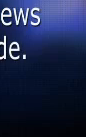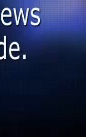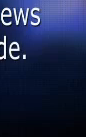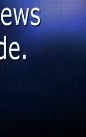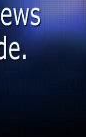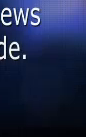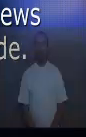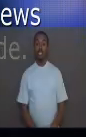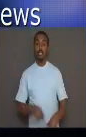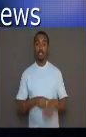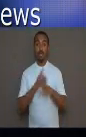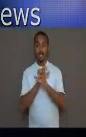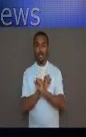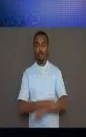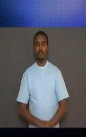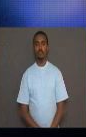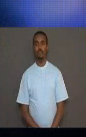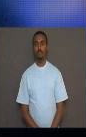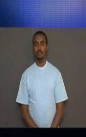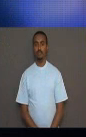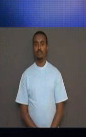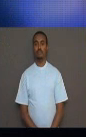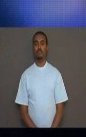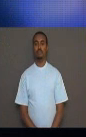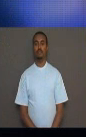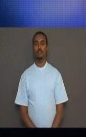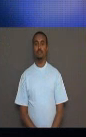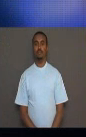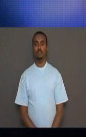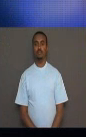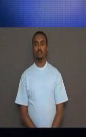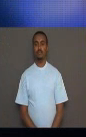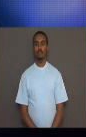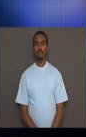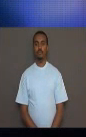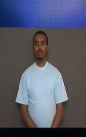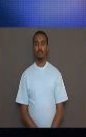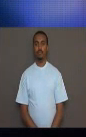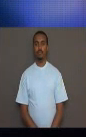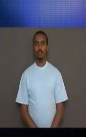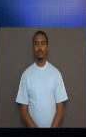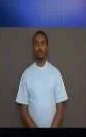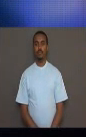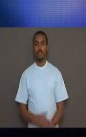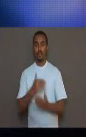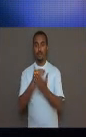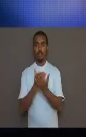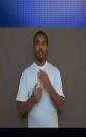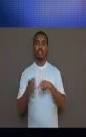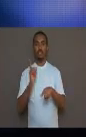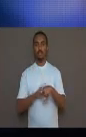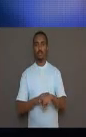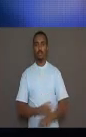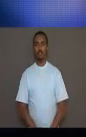Time's up. Let's get back to